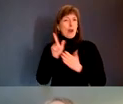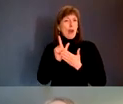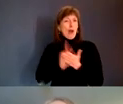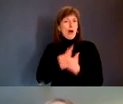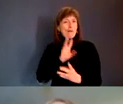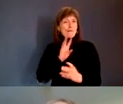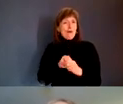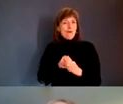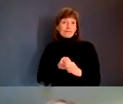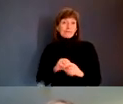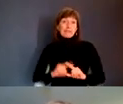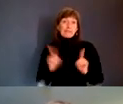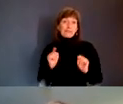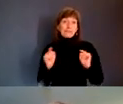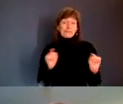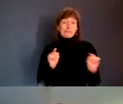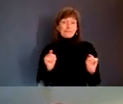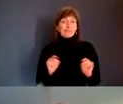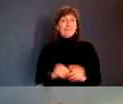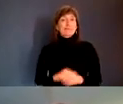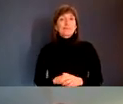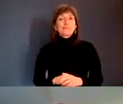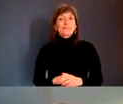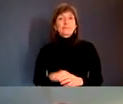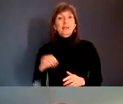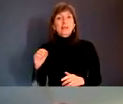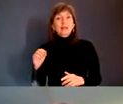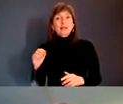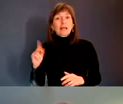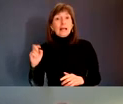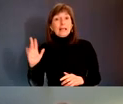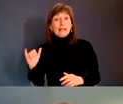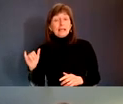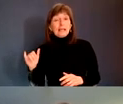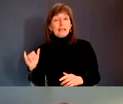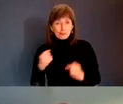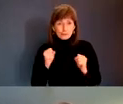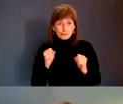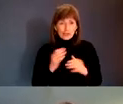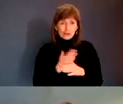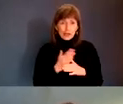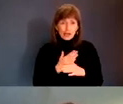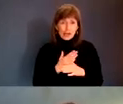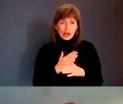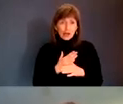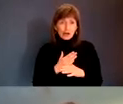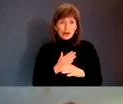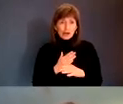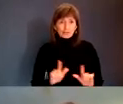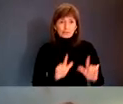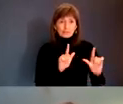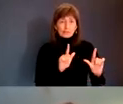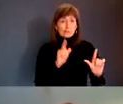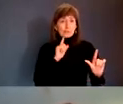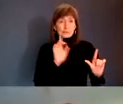different. And Mary, sorry, Mary, were you trying to share your slides? Because we have a blank screen. We